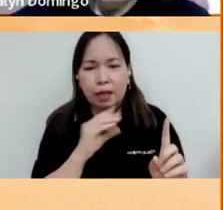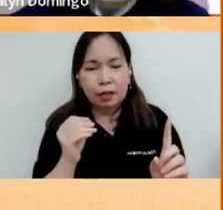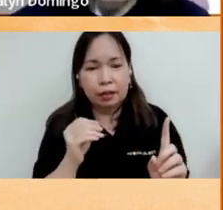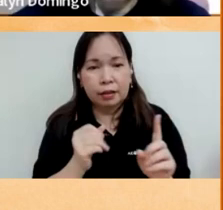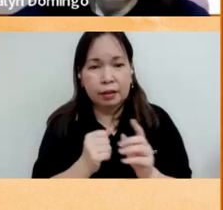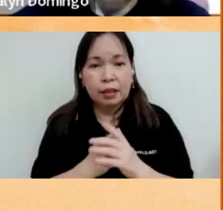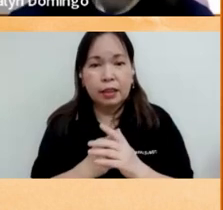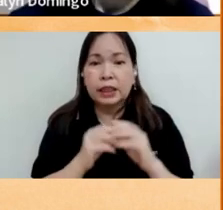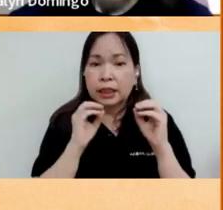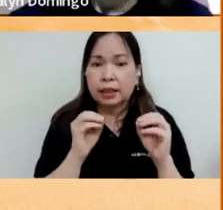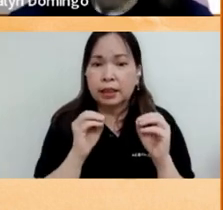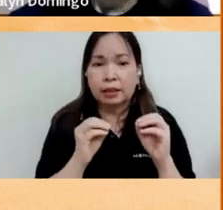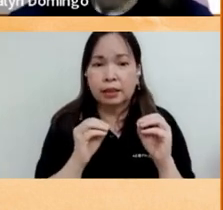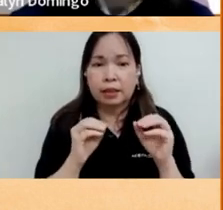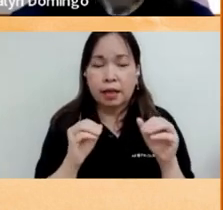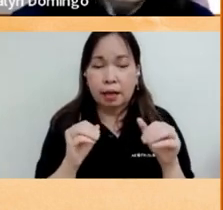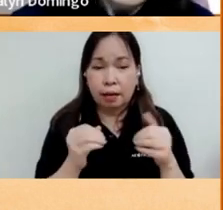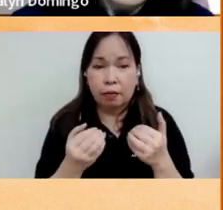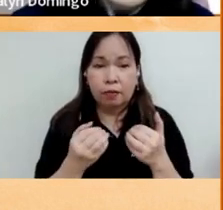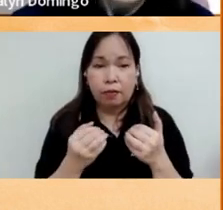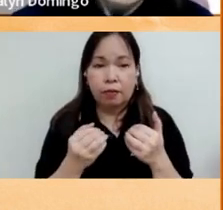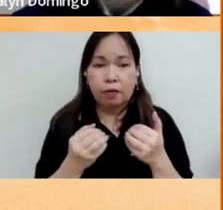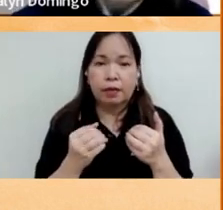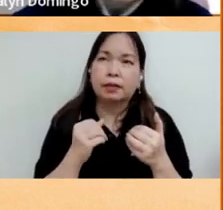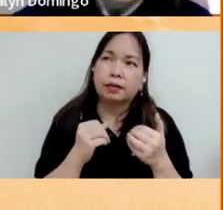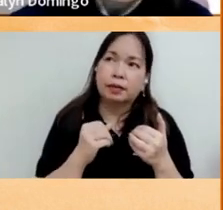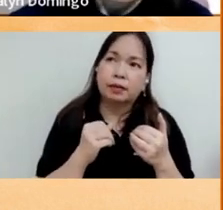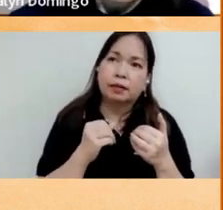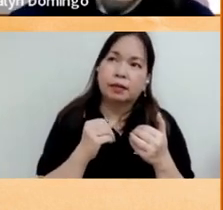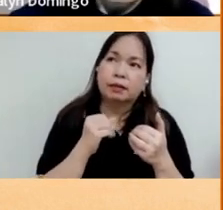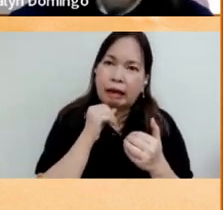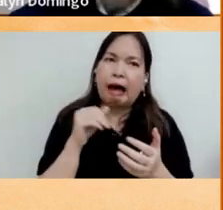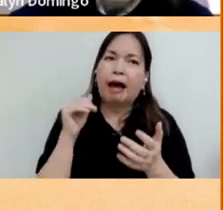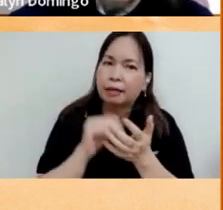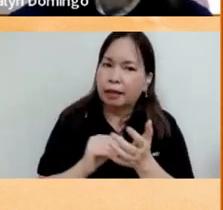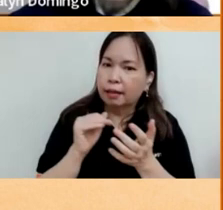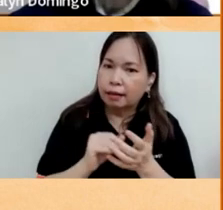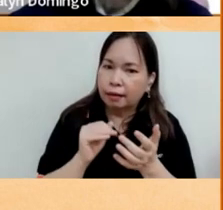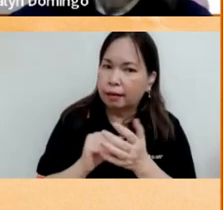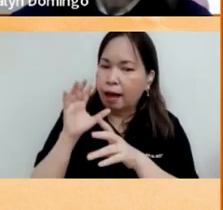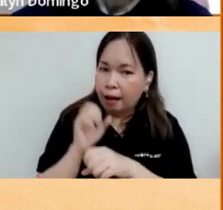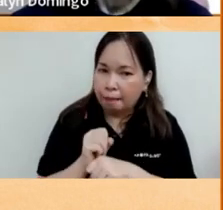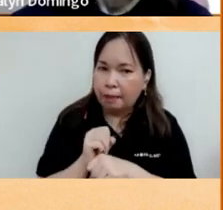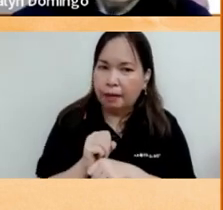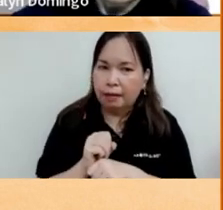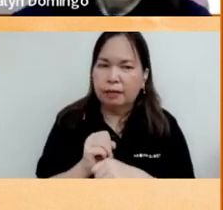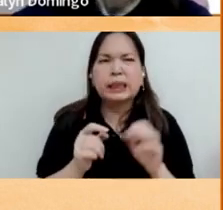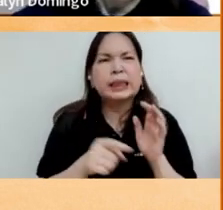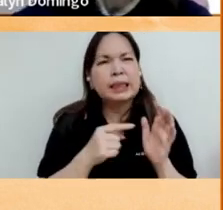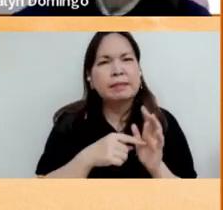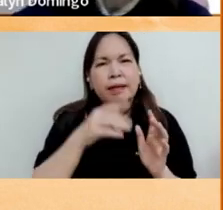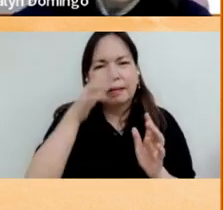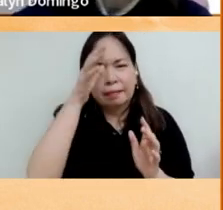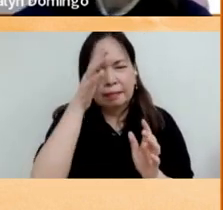teach them how not to reinforce anxious habits. Sometimes parents may unwittingly foster